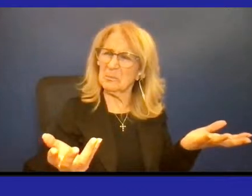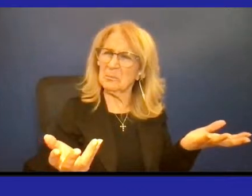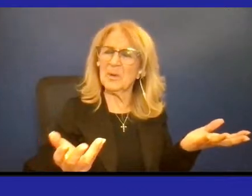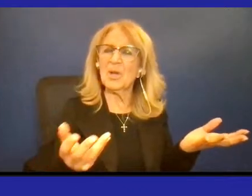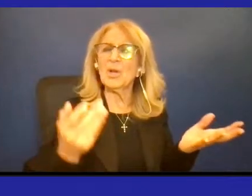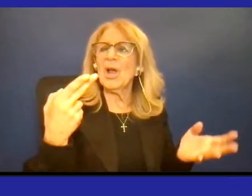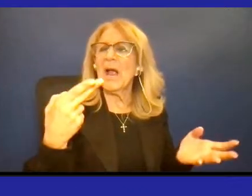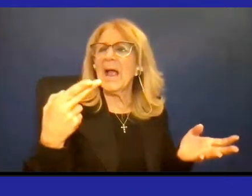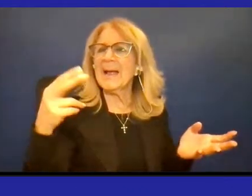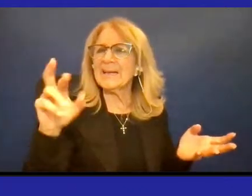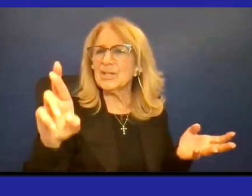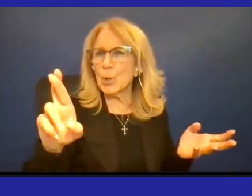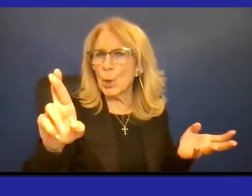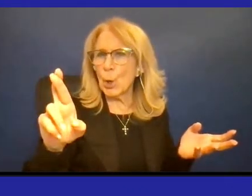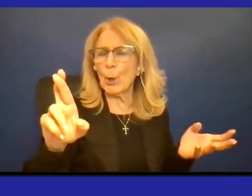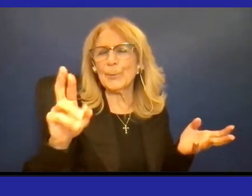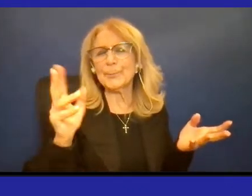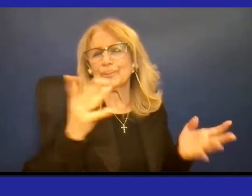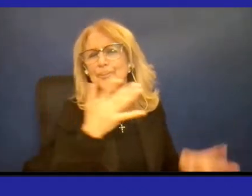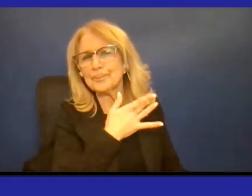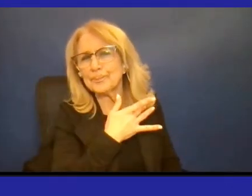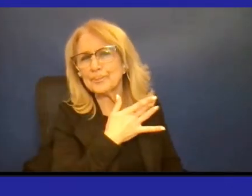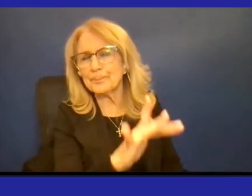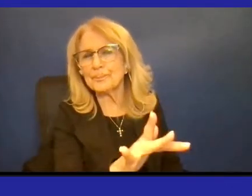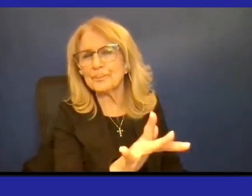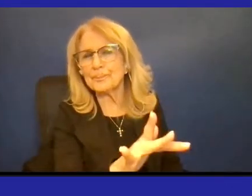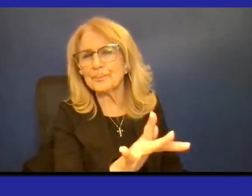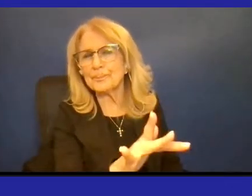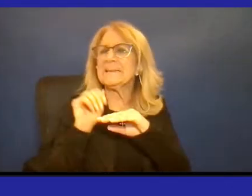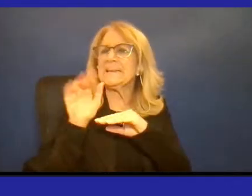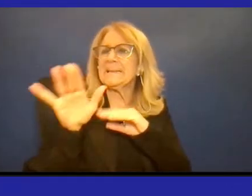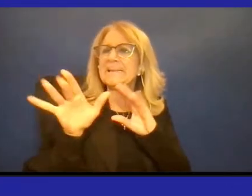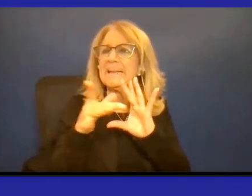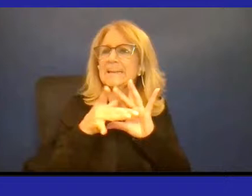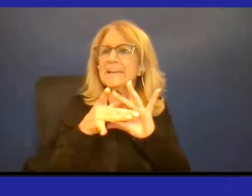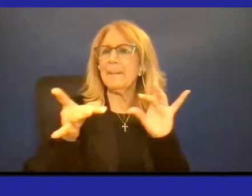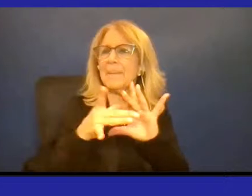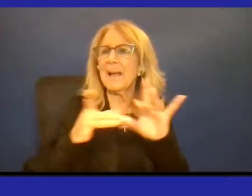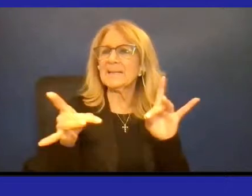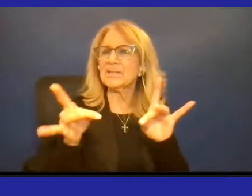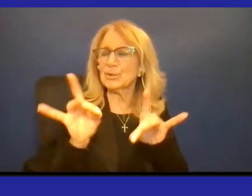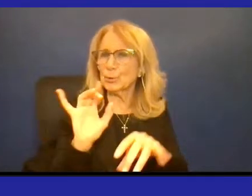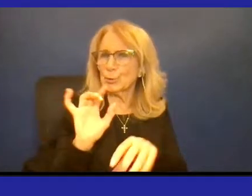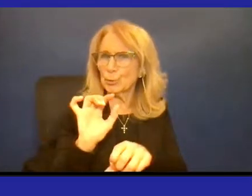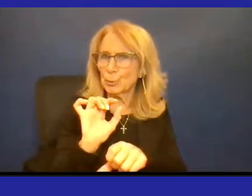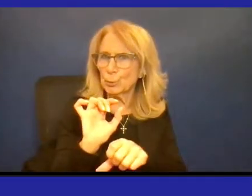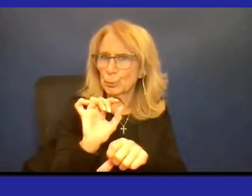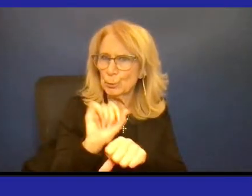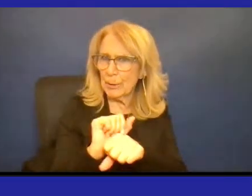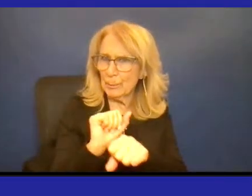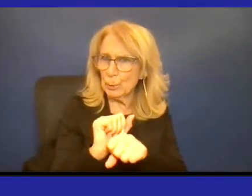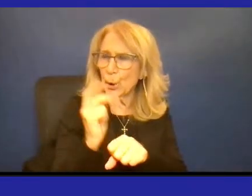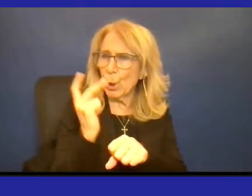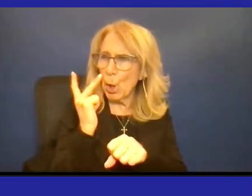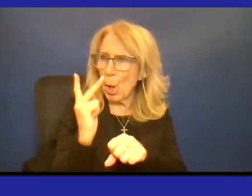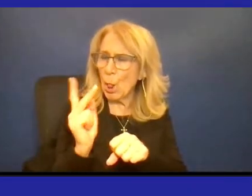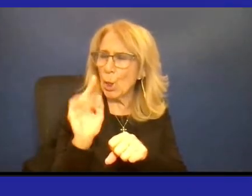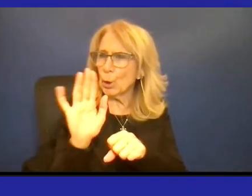resources typically will send a message to the employee to say, please look at your data, update your